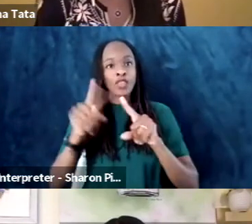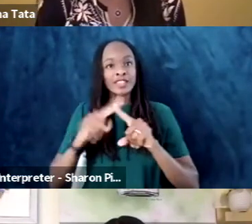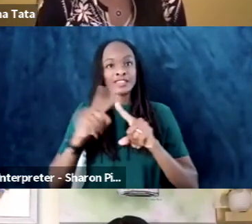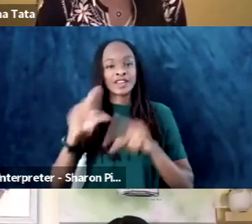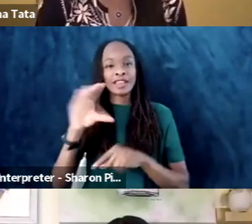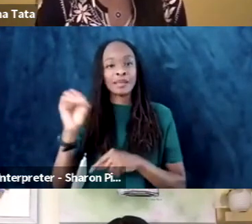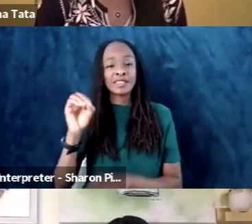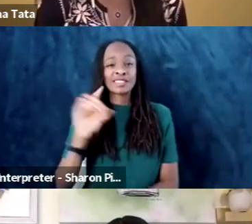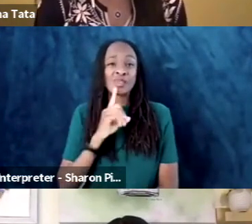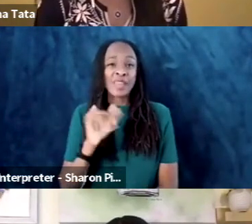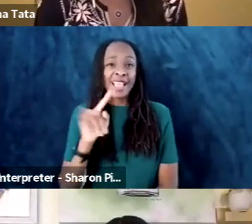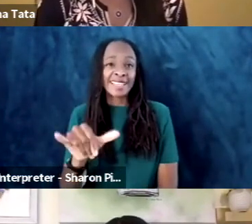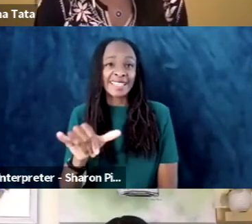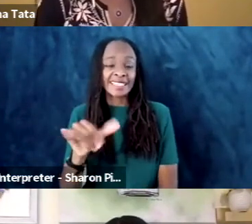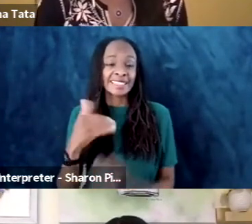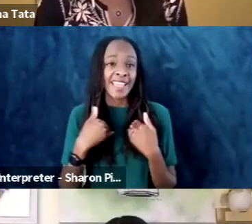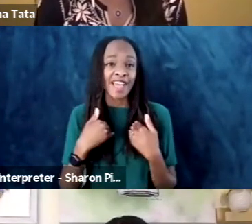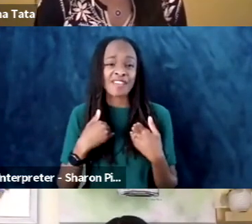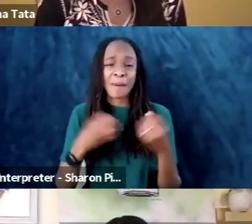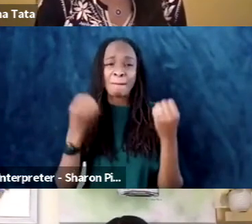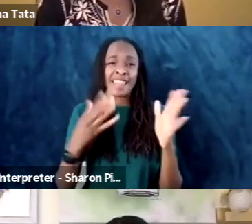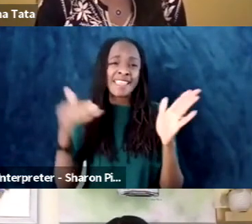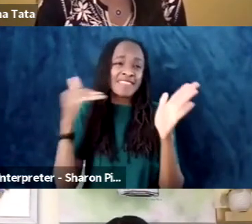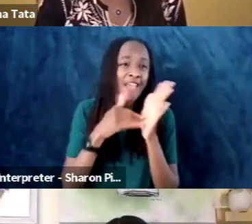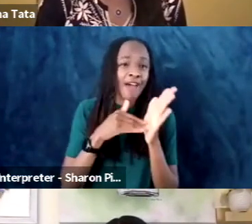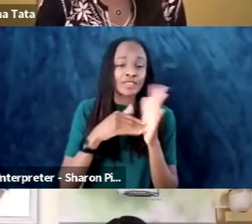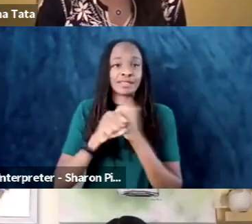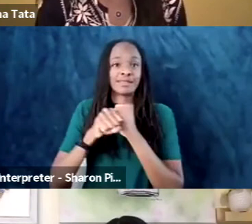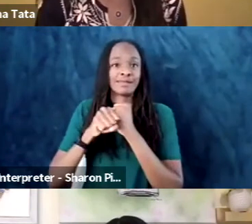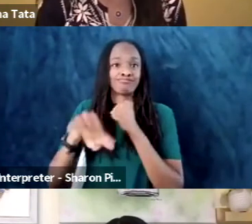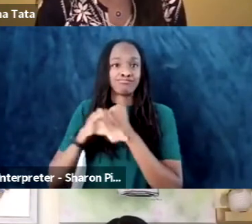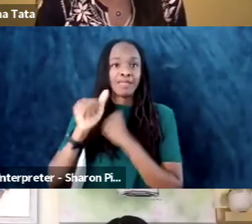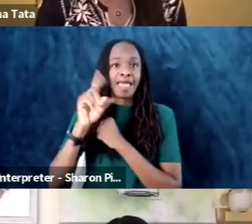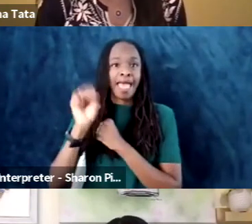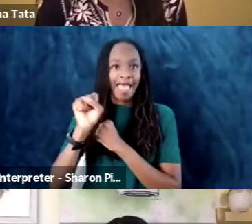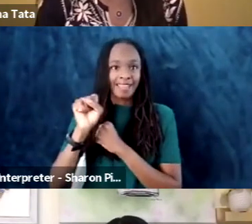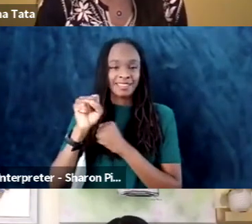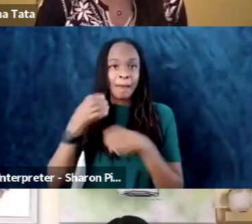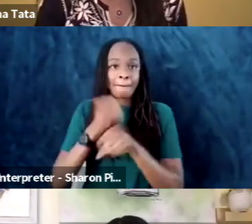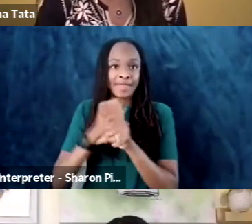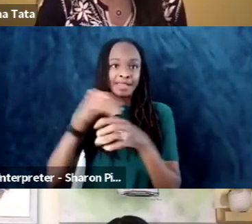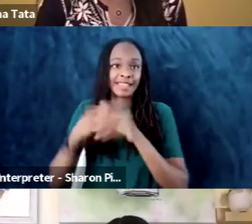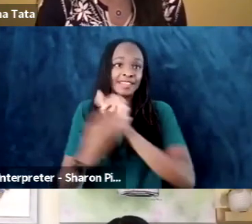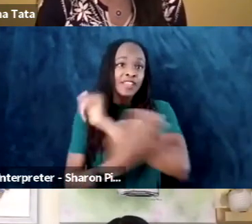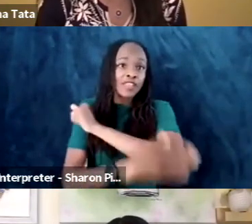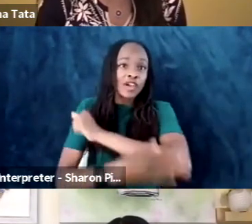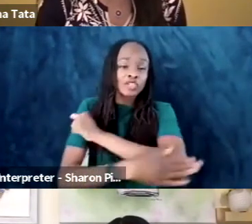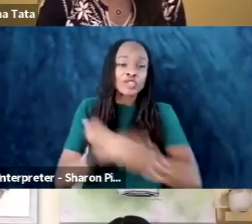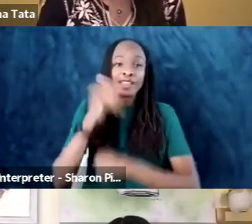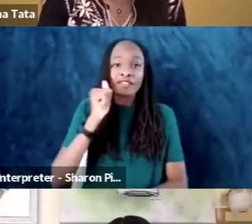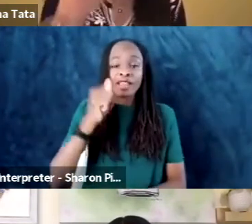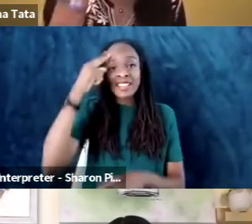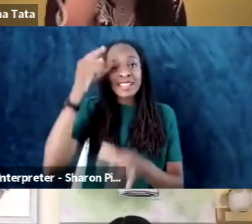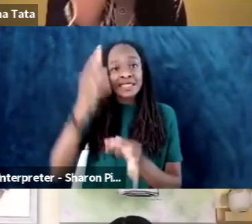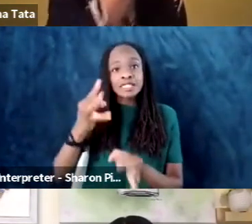the reality is there are thousands of ads being made in the country every day, and the decision about